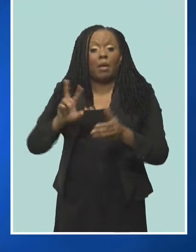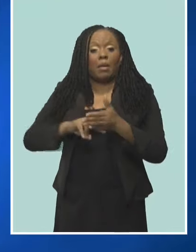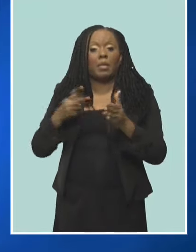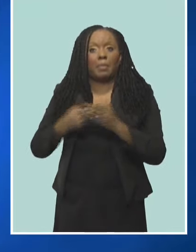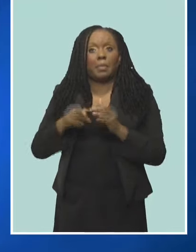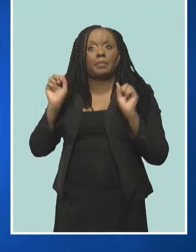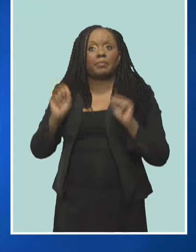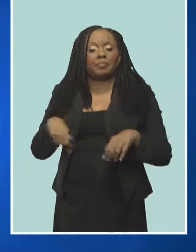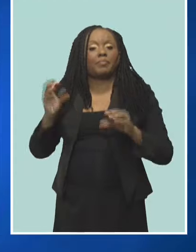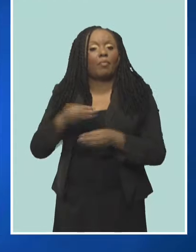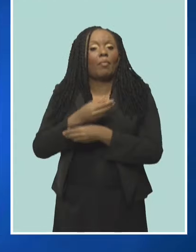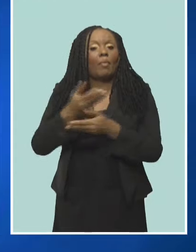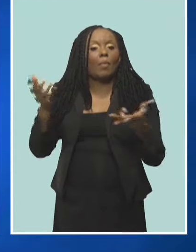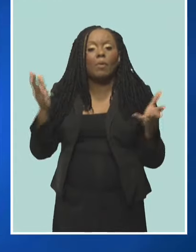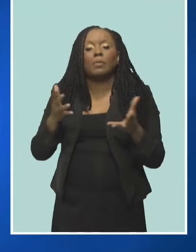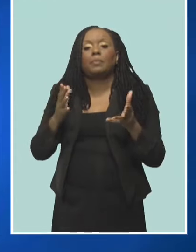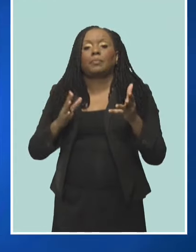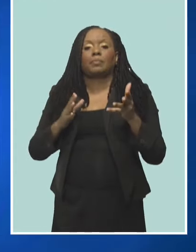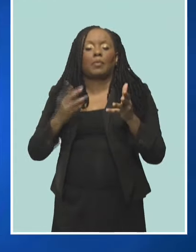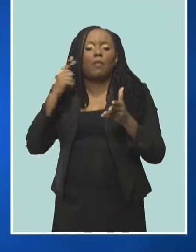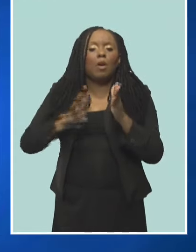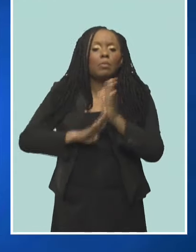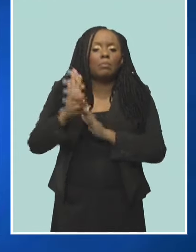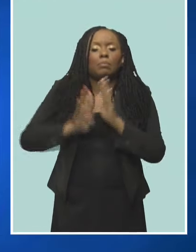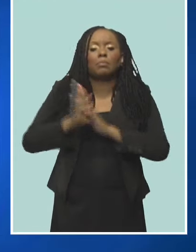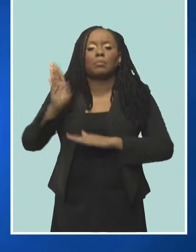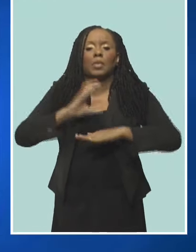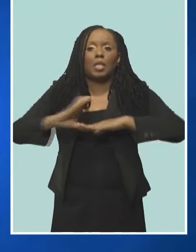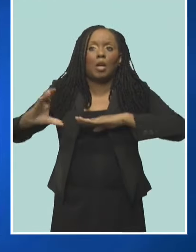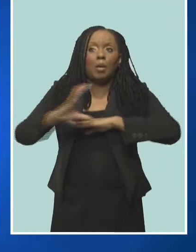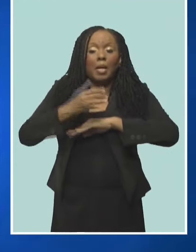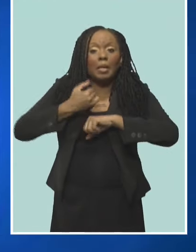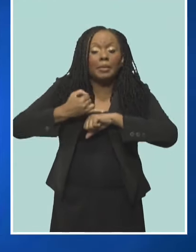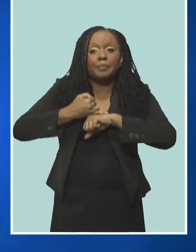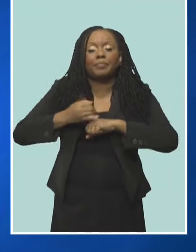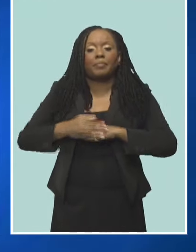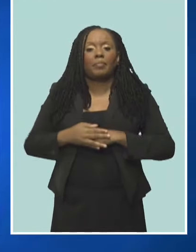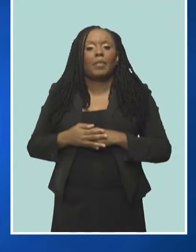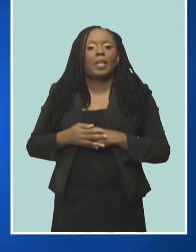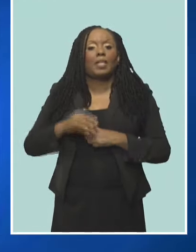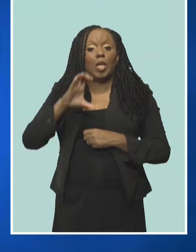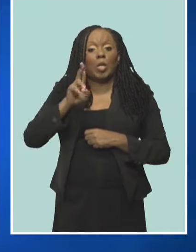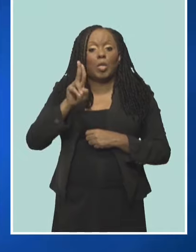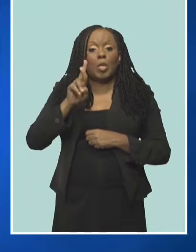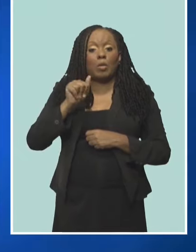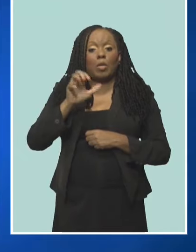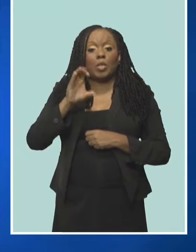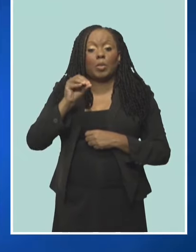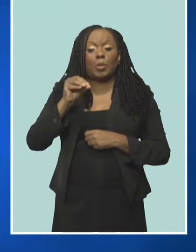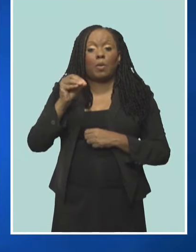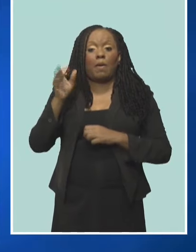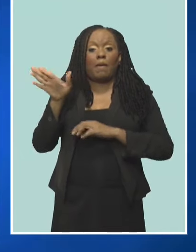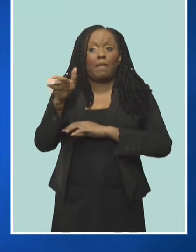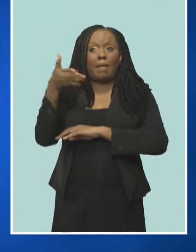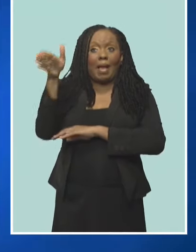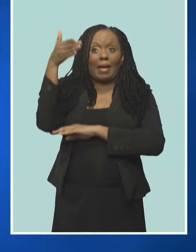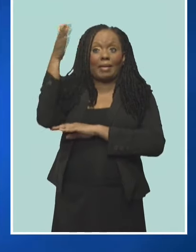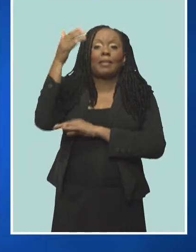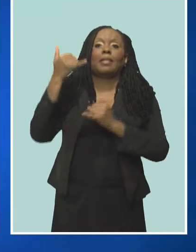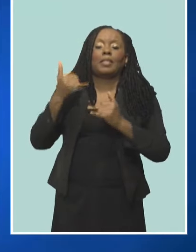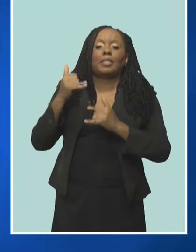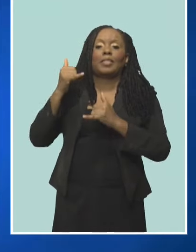contribute to the development of the Caribbean community. And I can tell you that this ceremony is still ongoing, and I'll have more updates for you from the